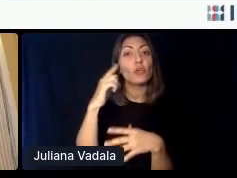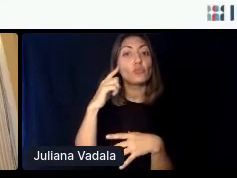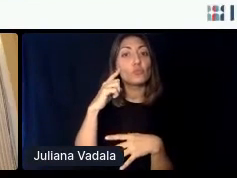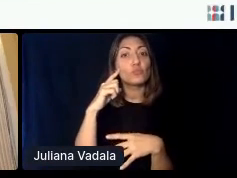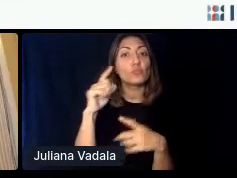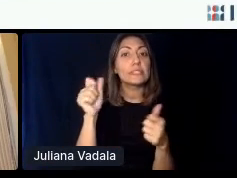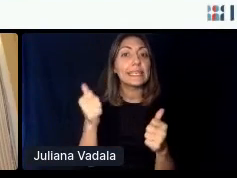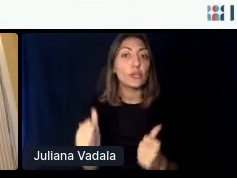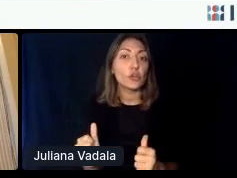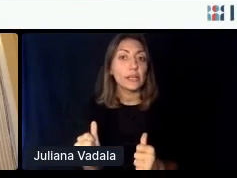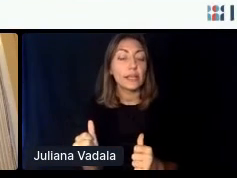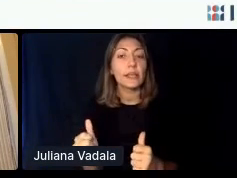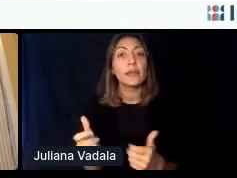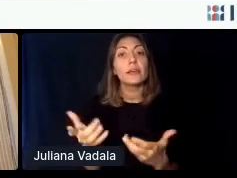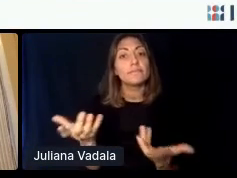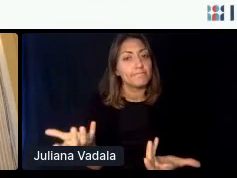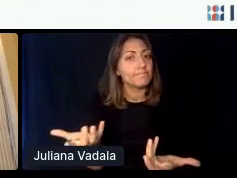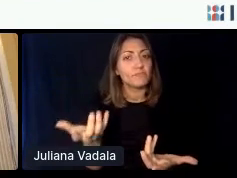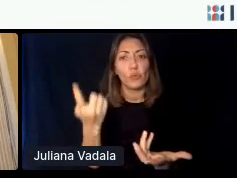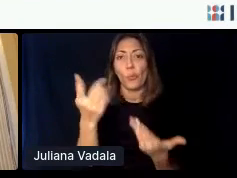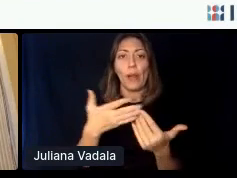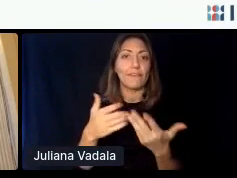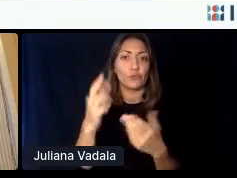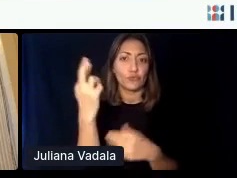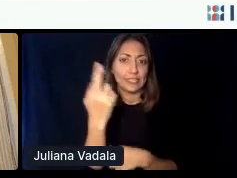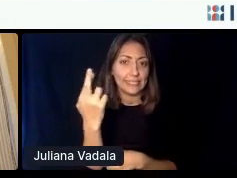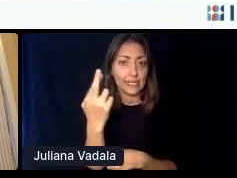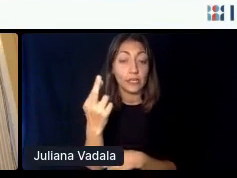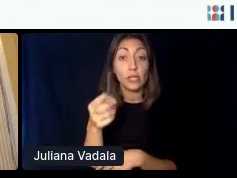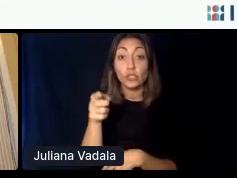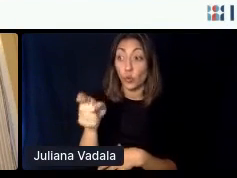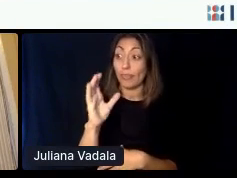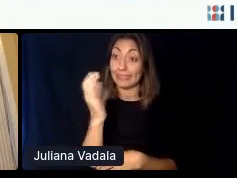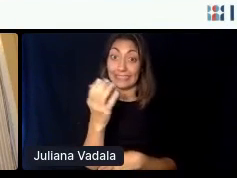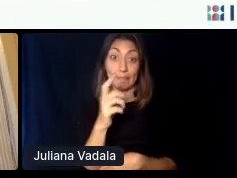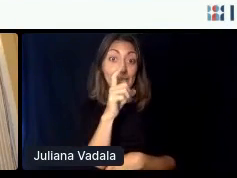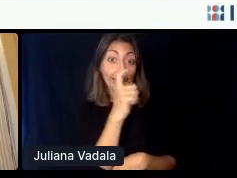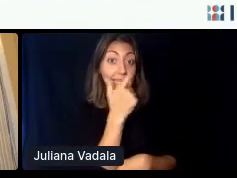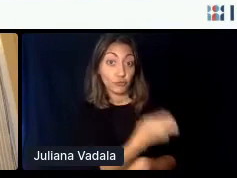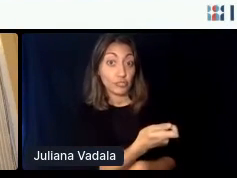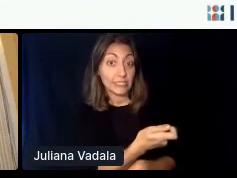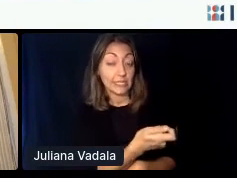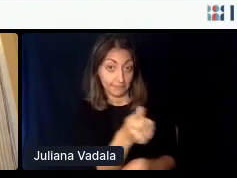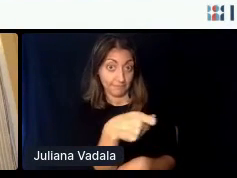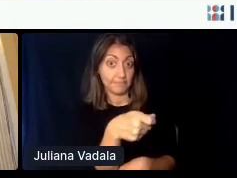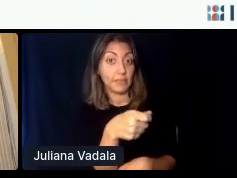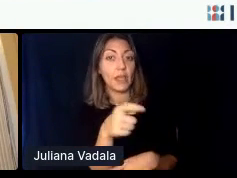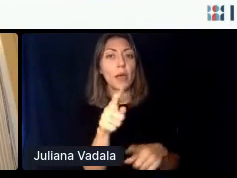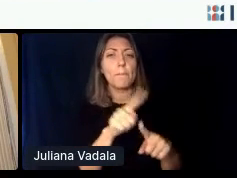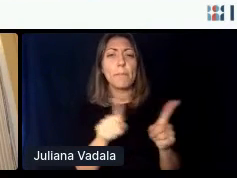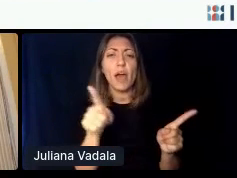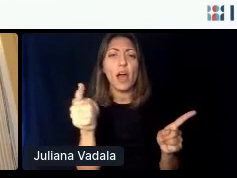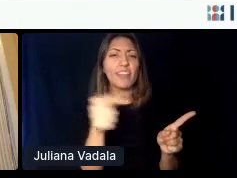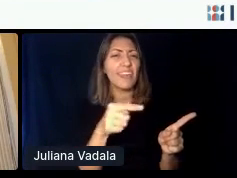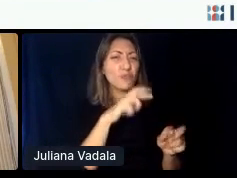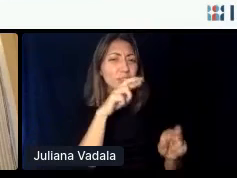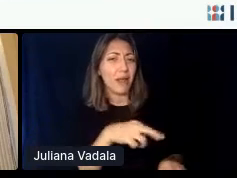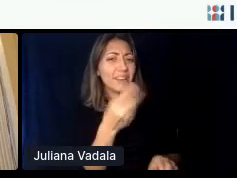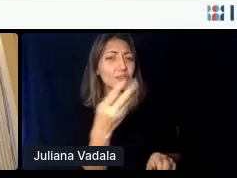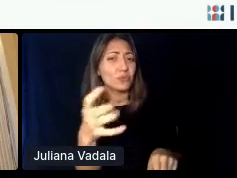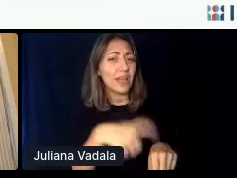they've interrupted you many times already, just telling you that they cannot hear you. So what